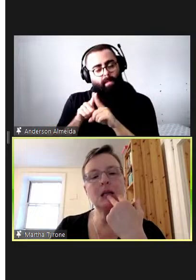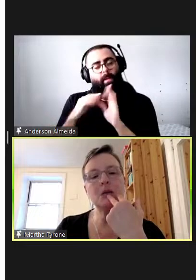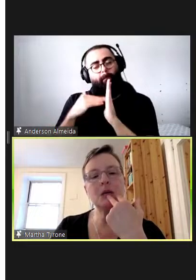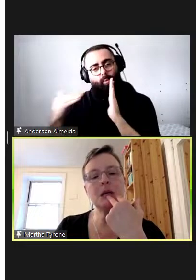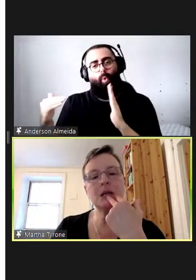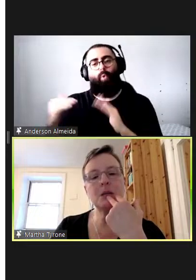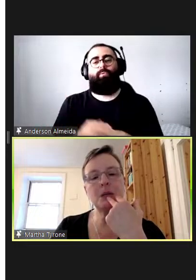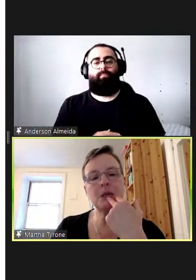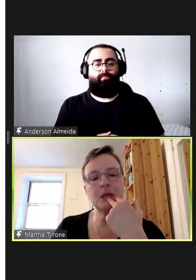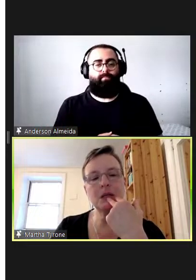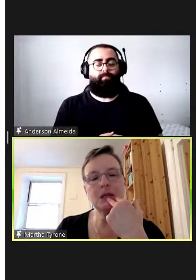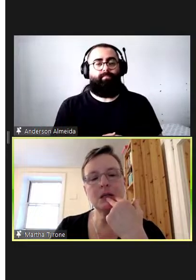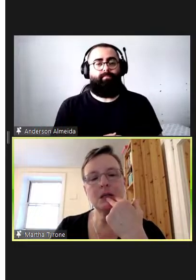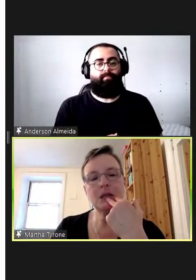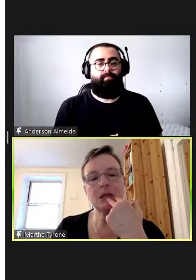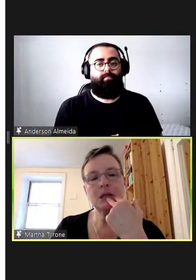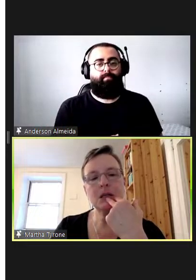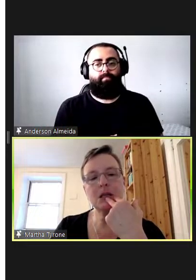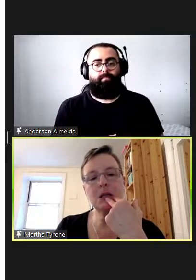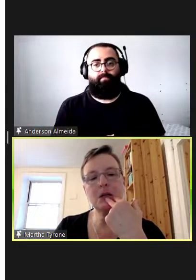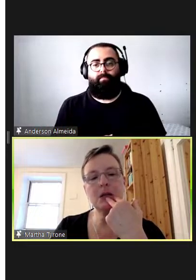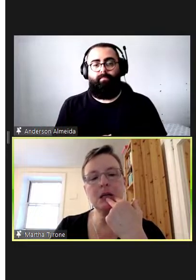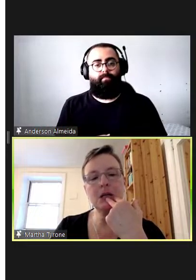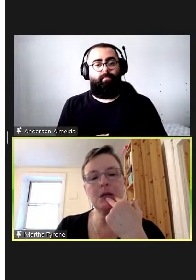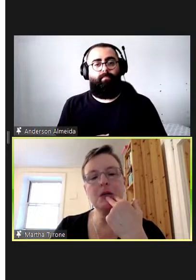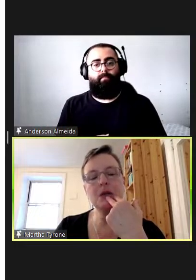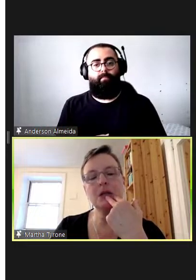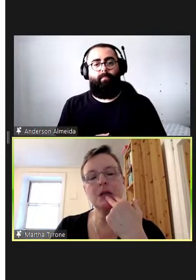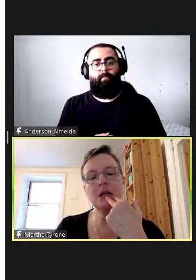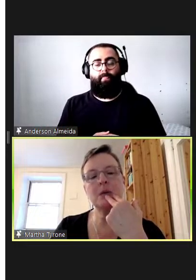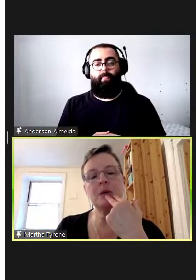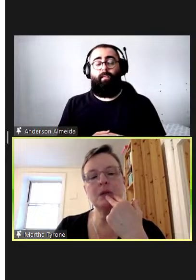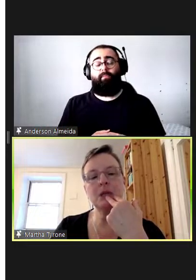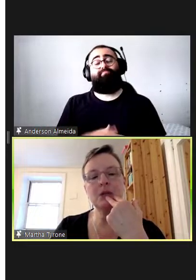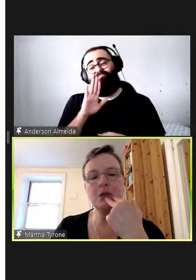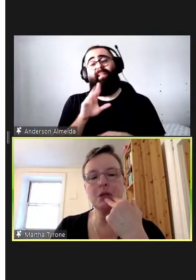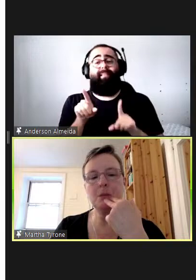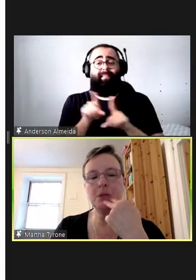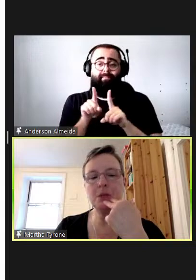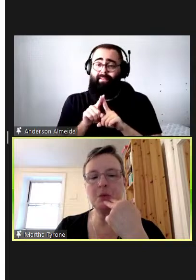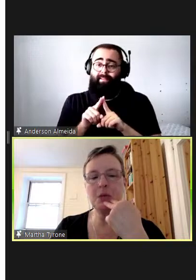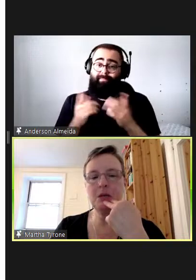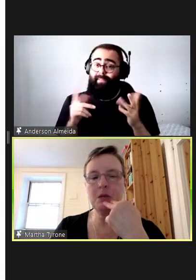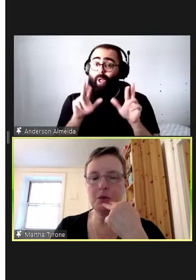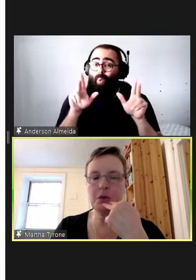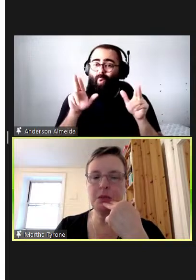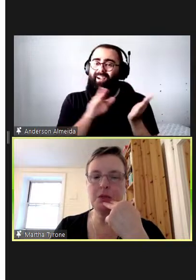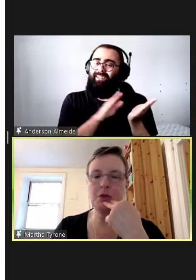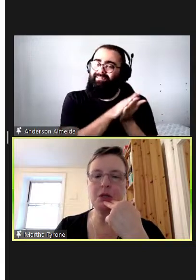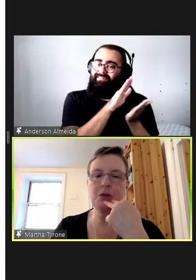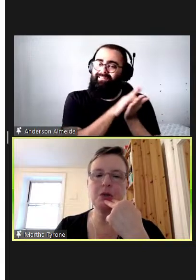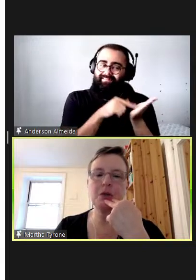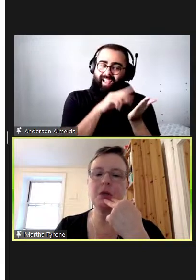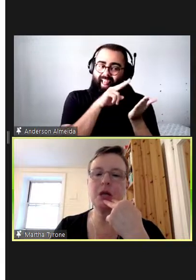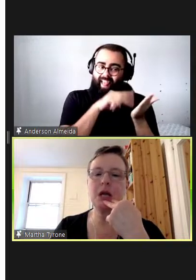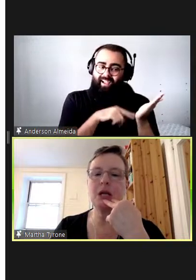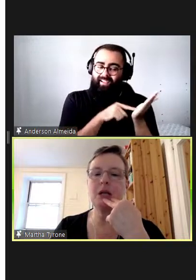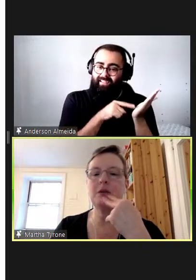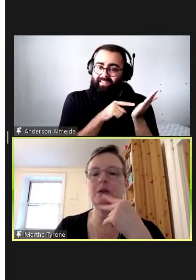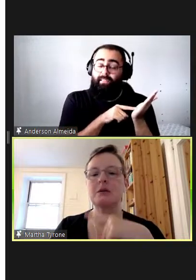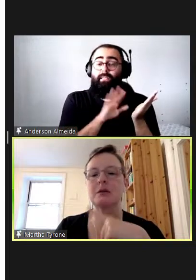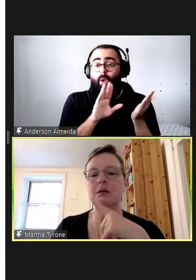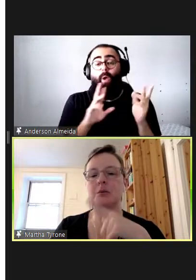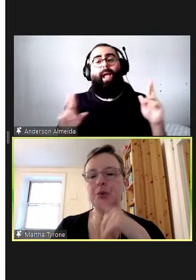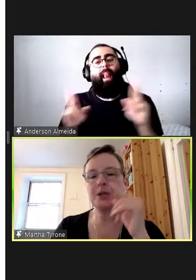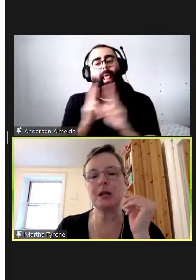And like we expected, there is a timing relationship between co-speech gestures